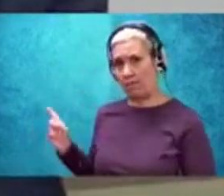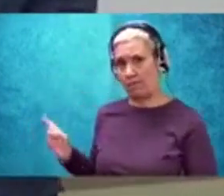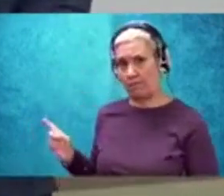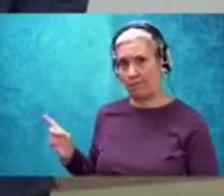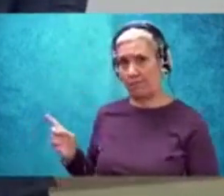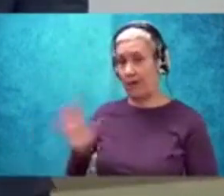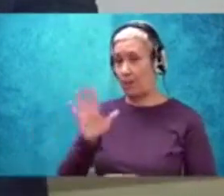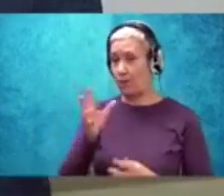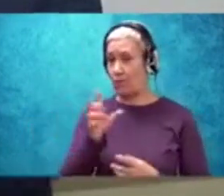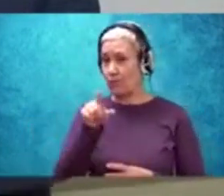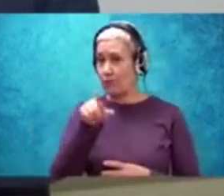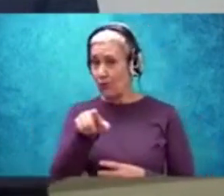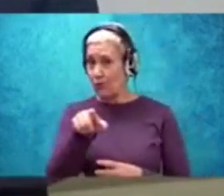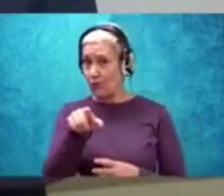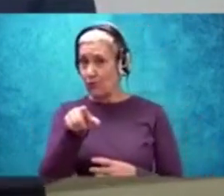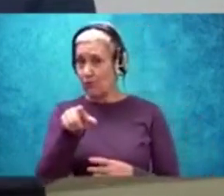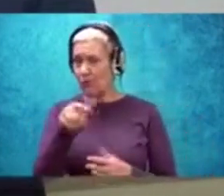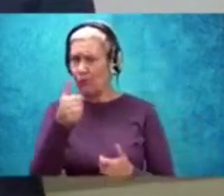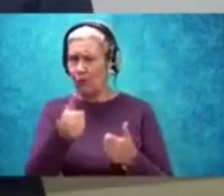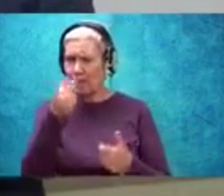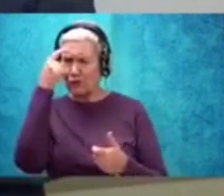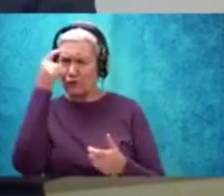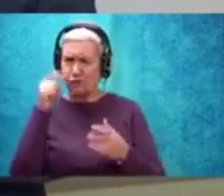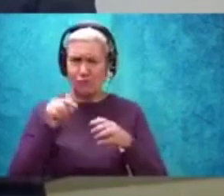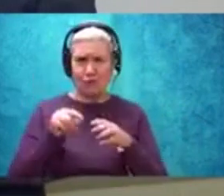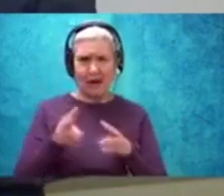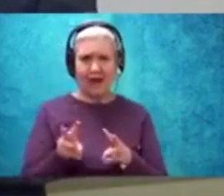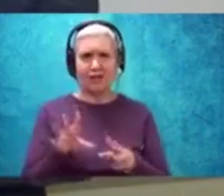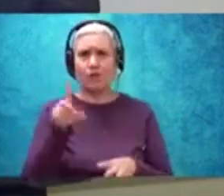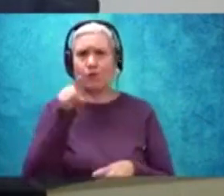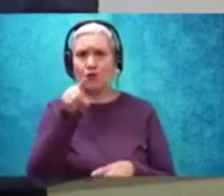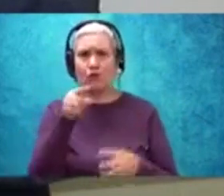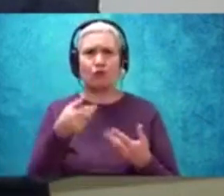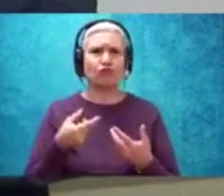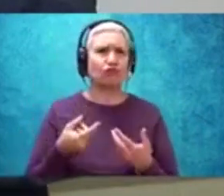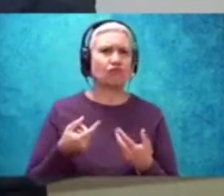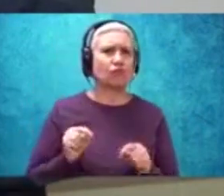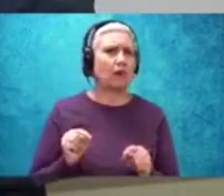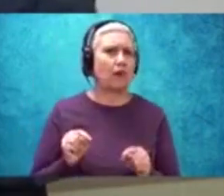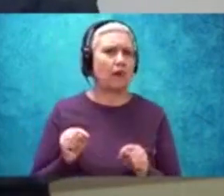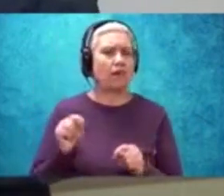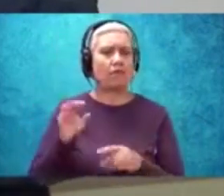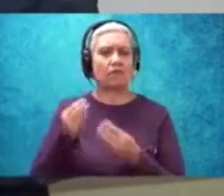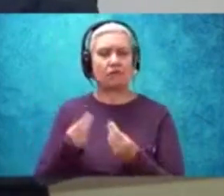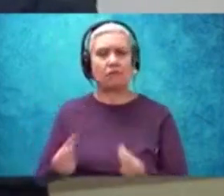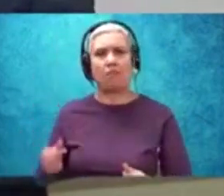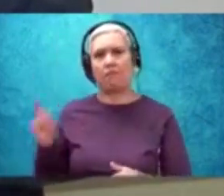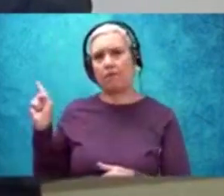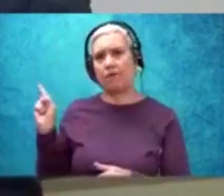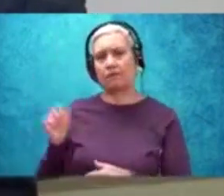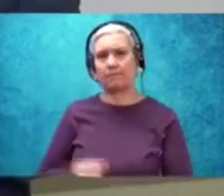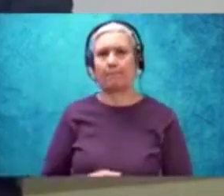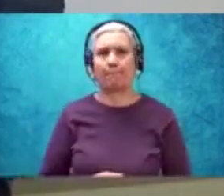seconds and kind of think about what strategy you're going to use in order to solve this particular equation.